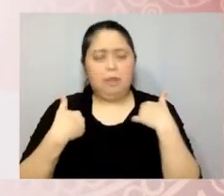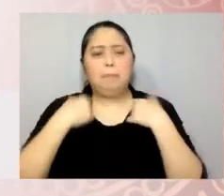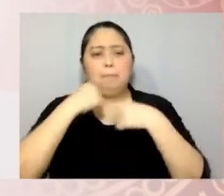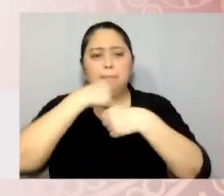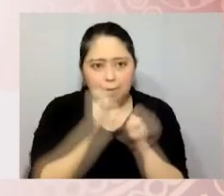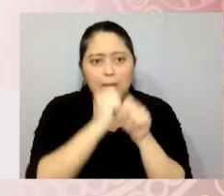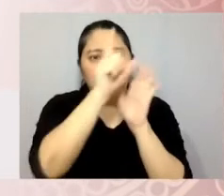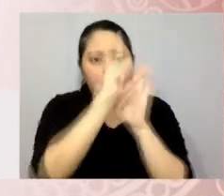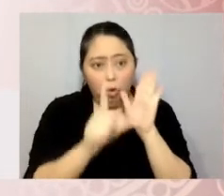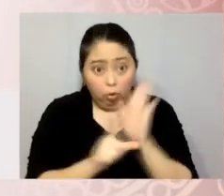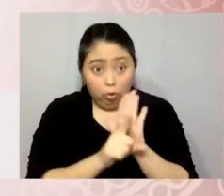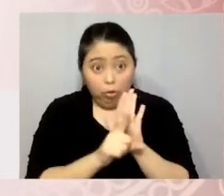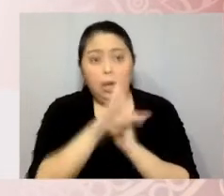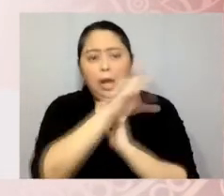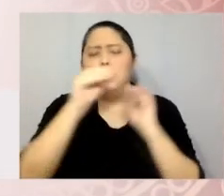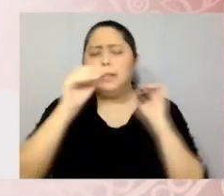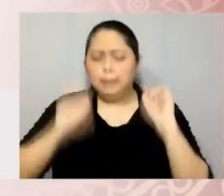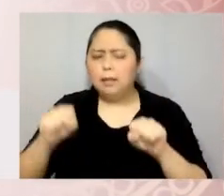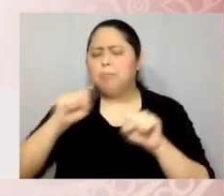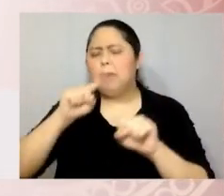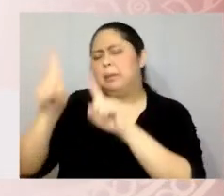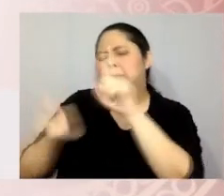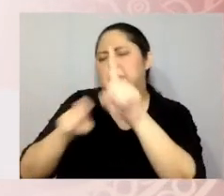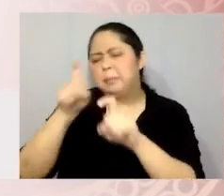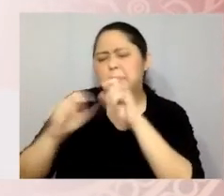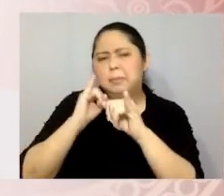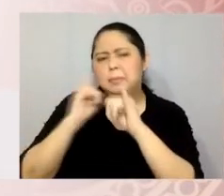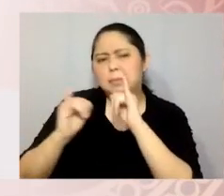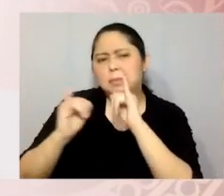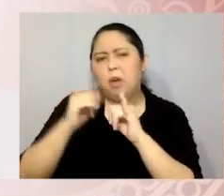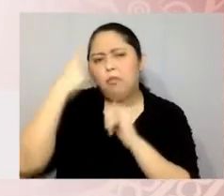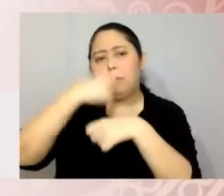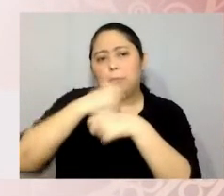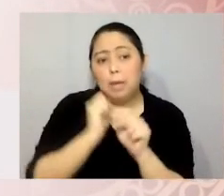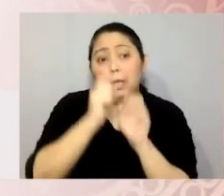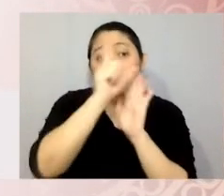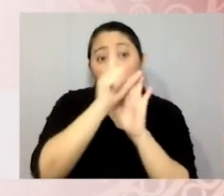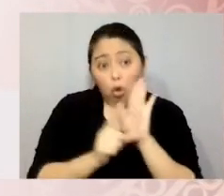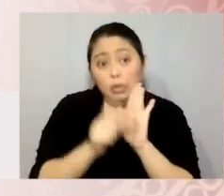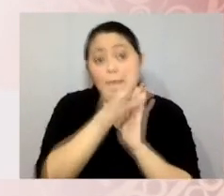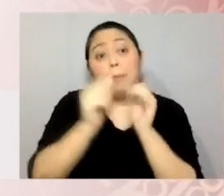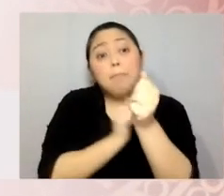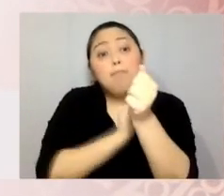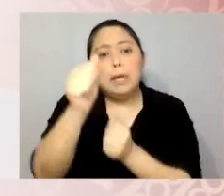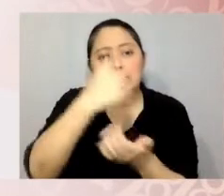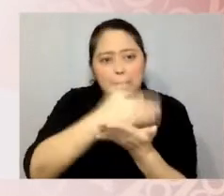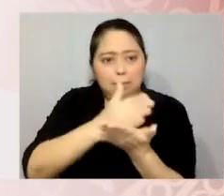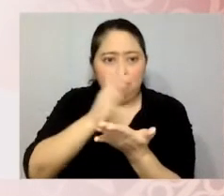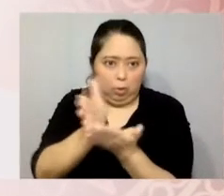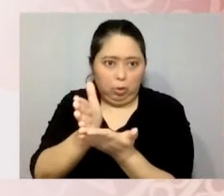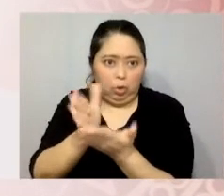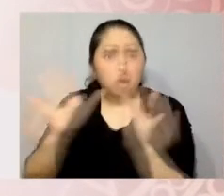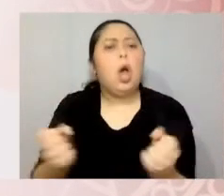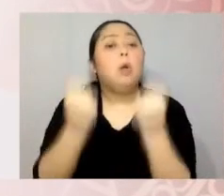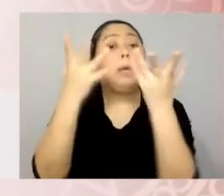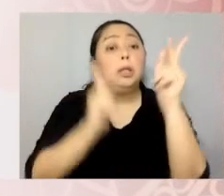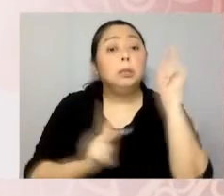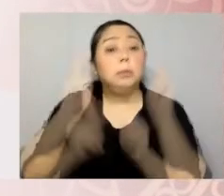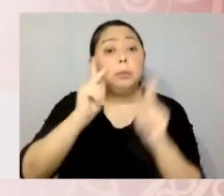aid of legislation, pass the annual budget, to name a few. The parliamentary shall be composed of 80